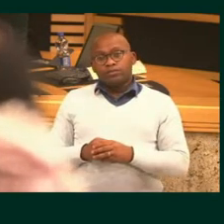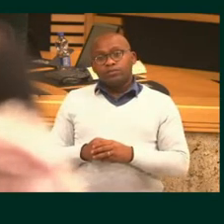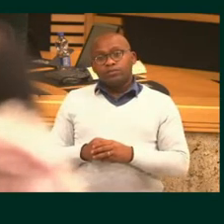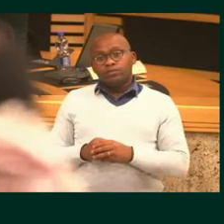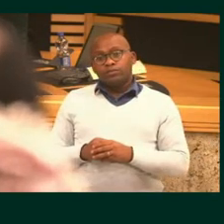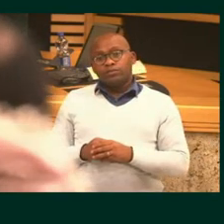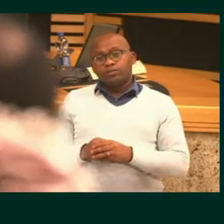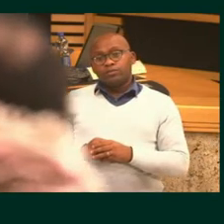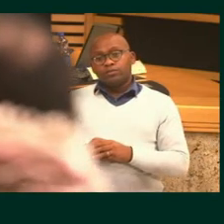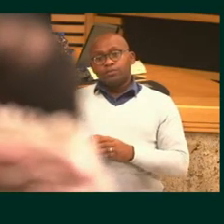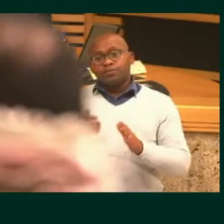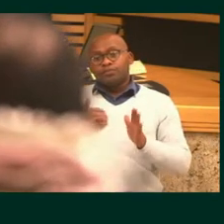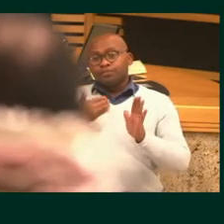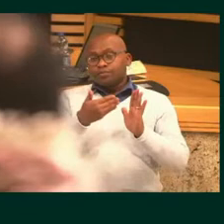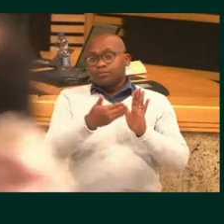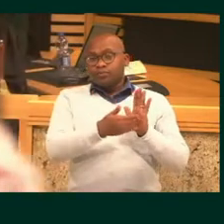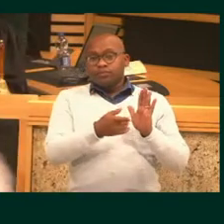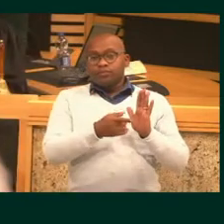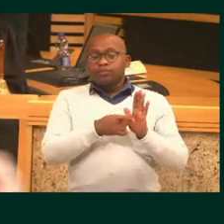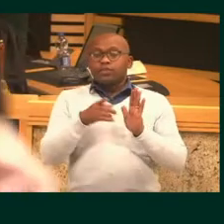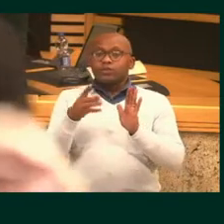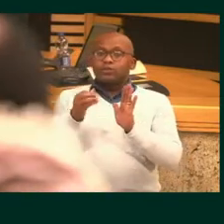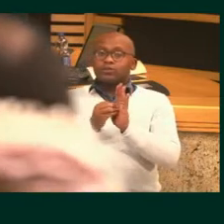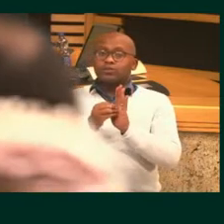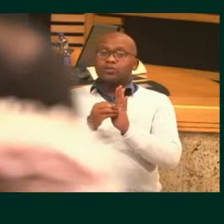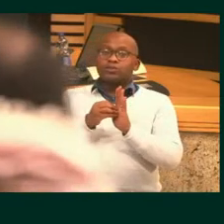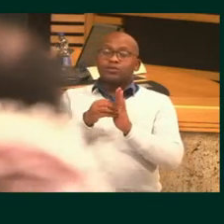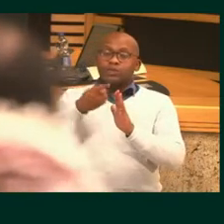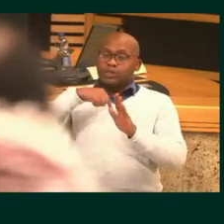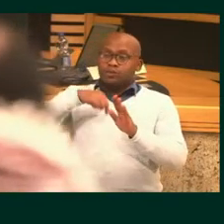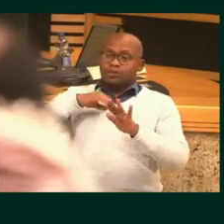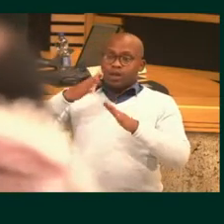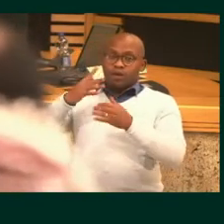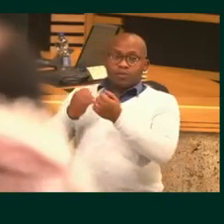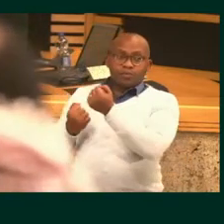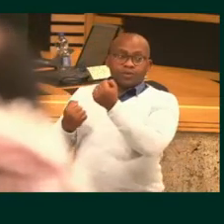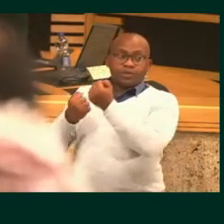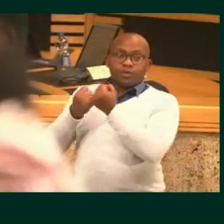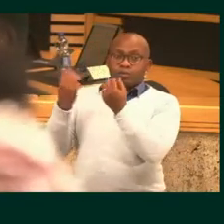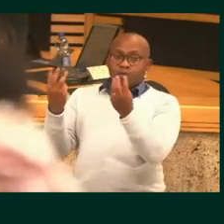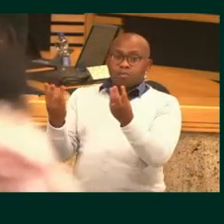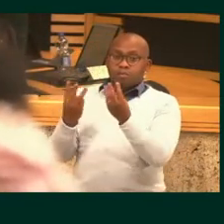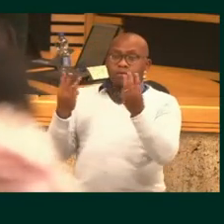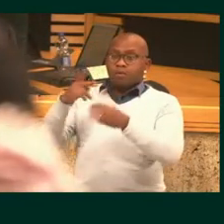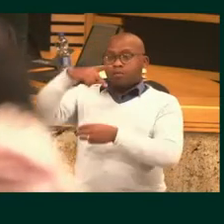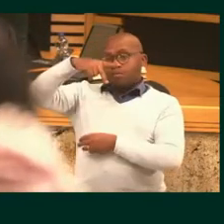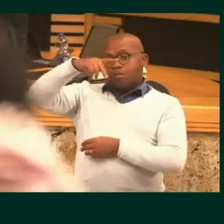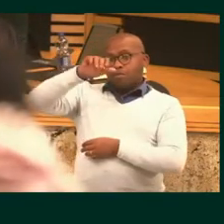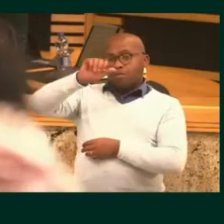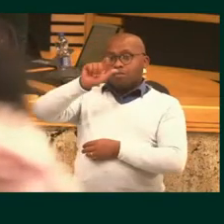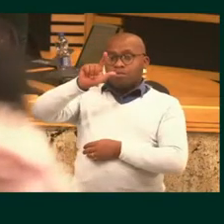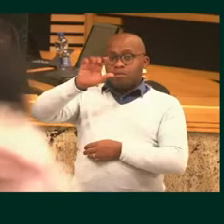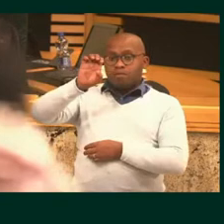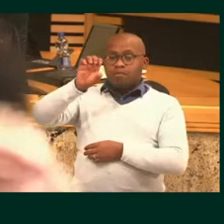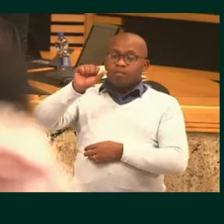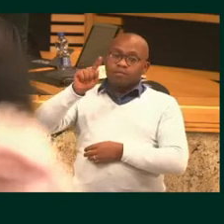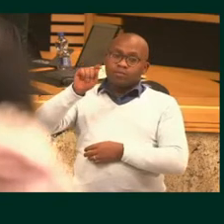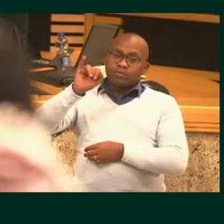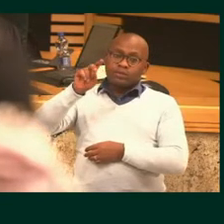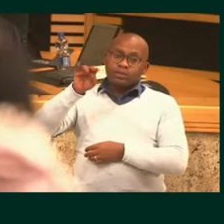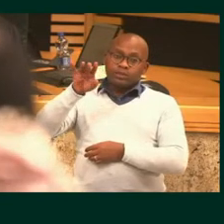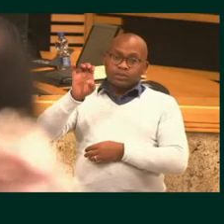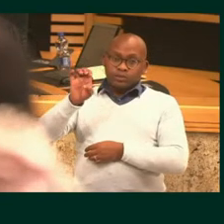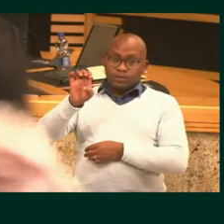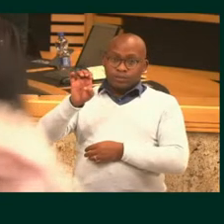solidarity with the people of Palestine honorable speaker I move a notice of motion in terms of